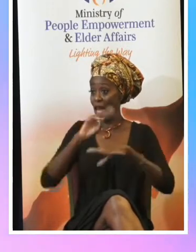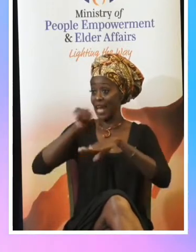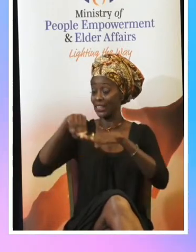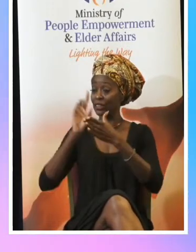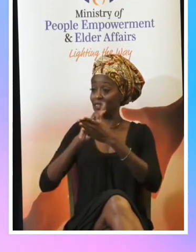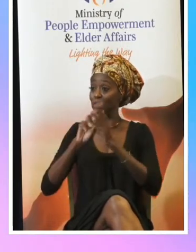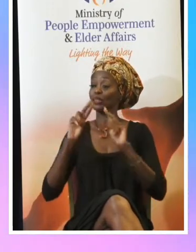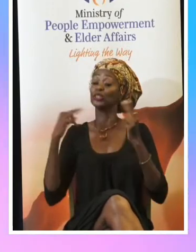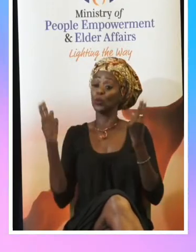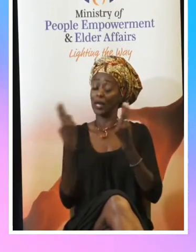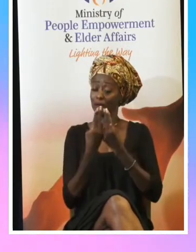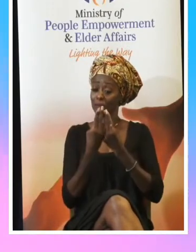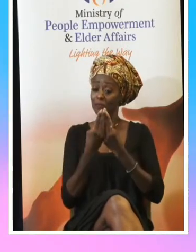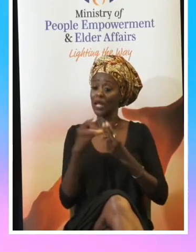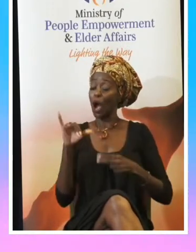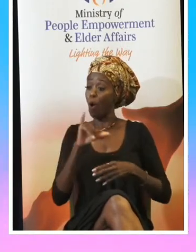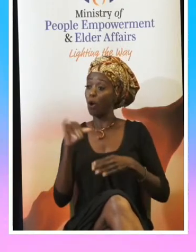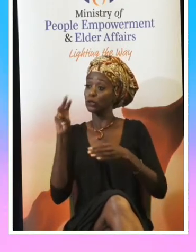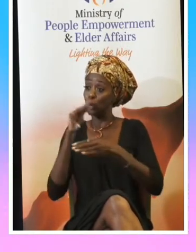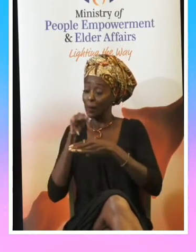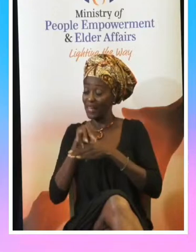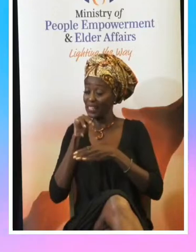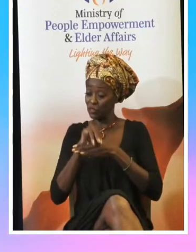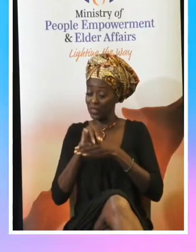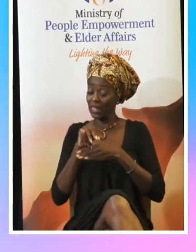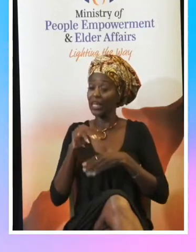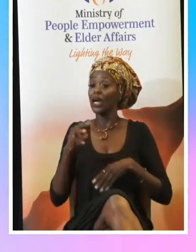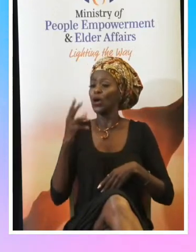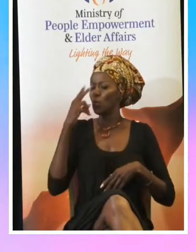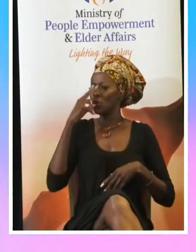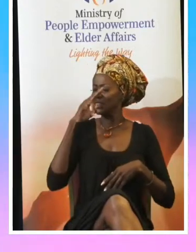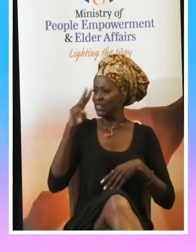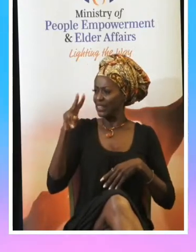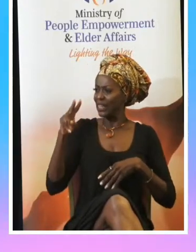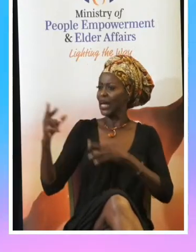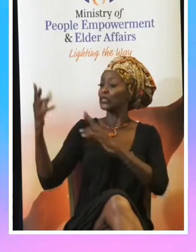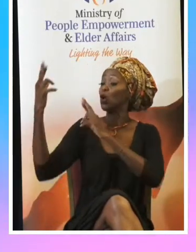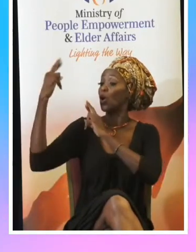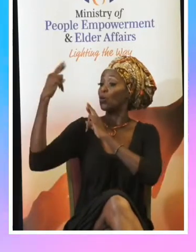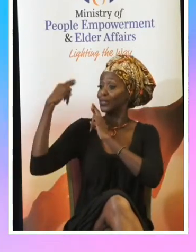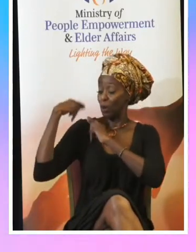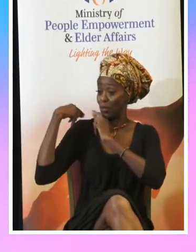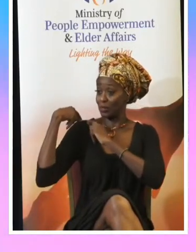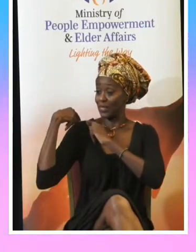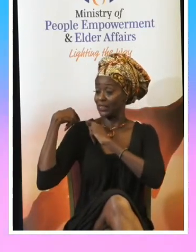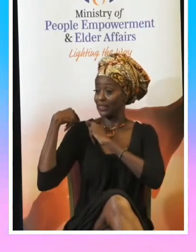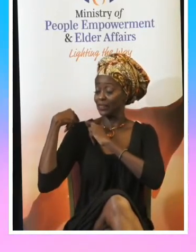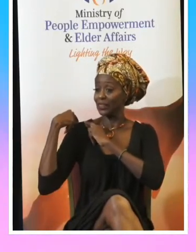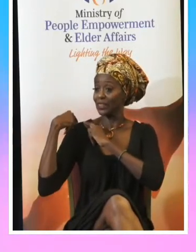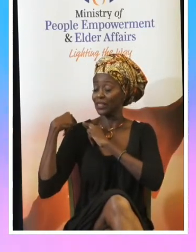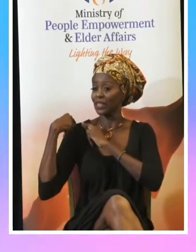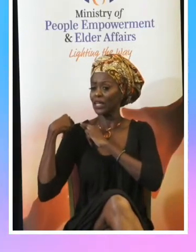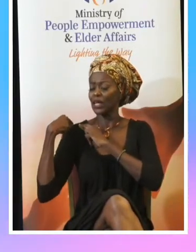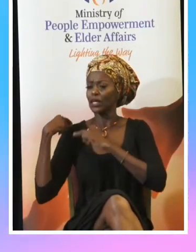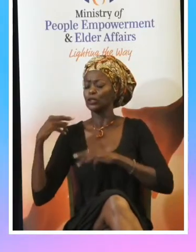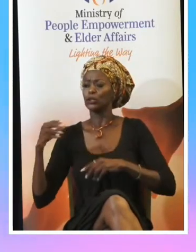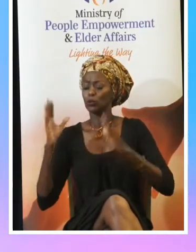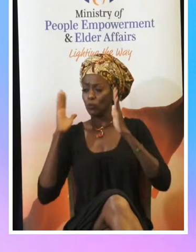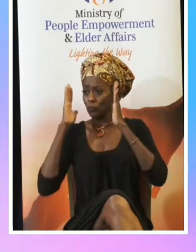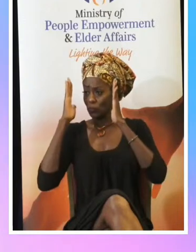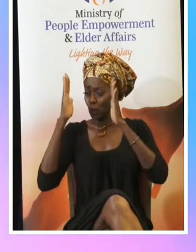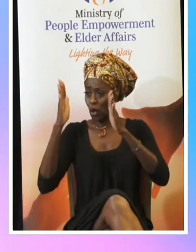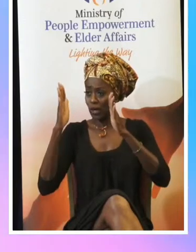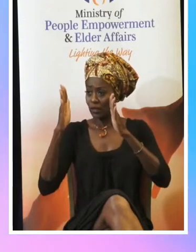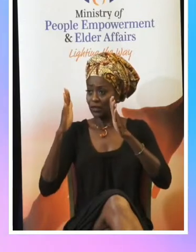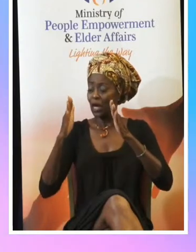by extension see it as our innate duty that all matters related to persons with disabilities receive the prominence that